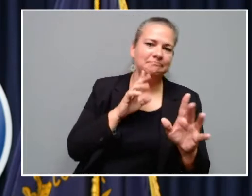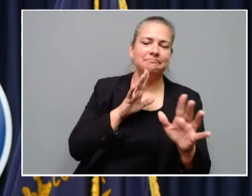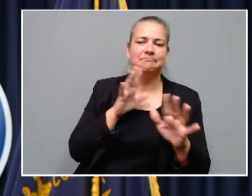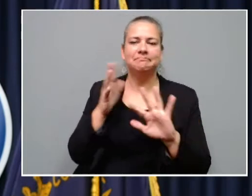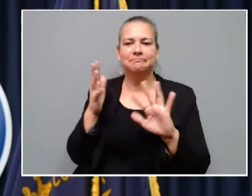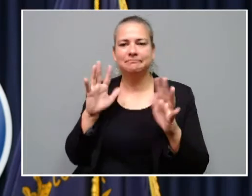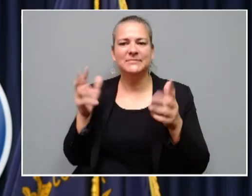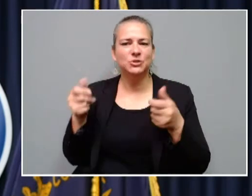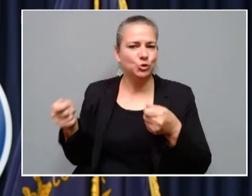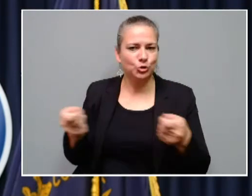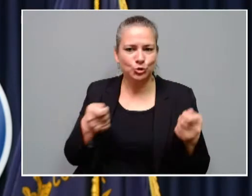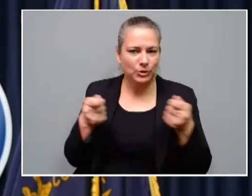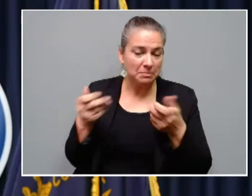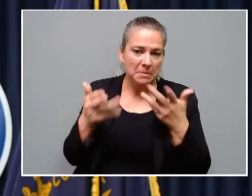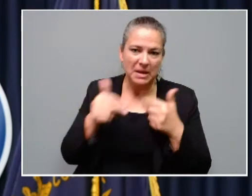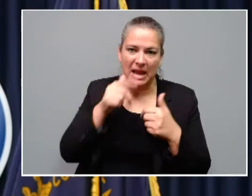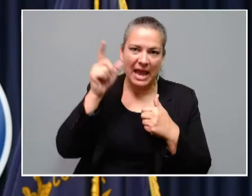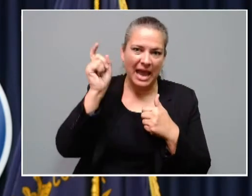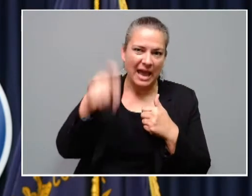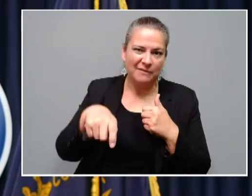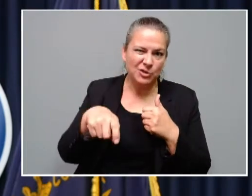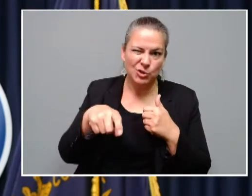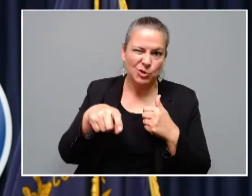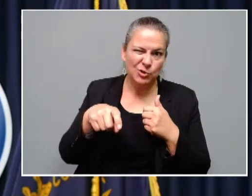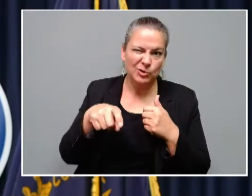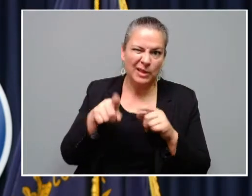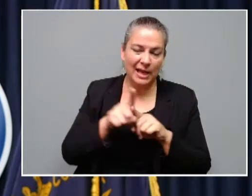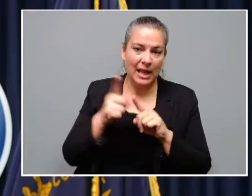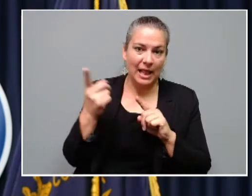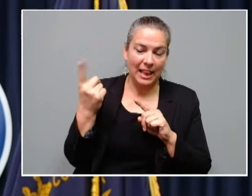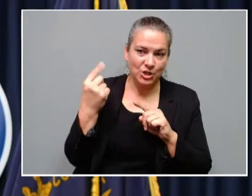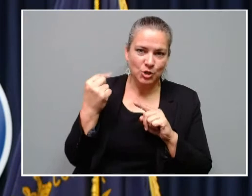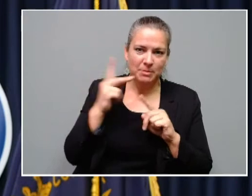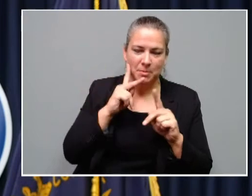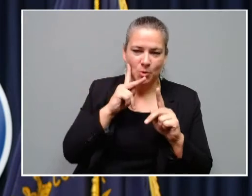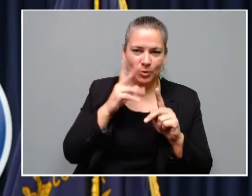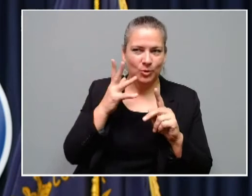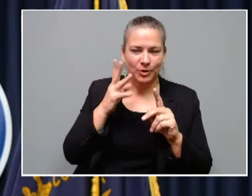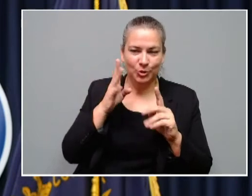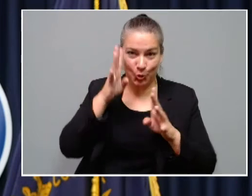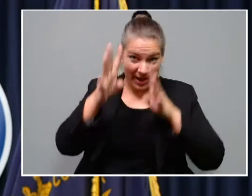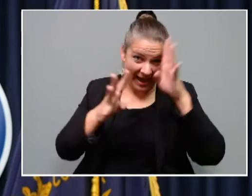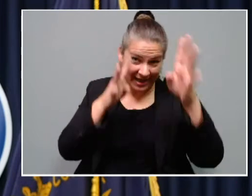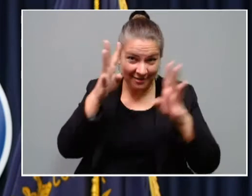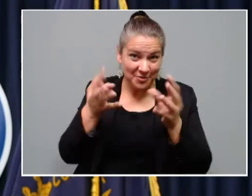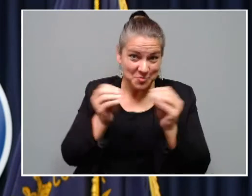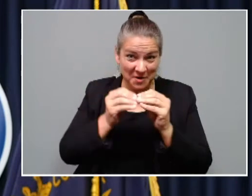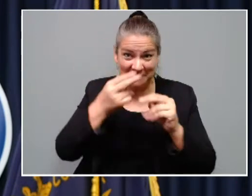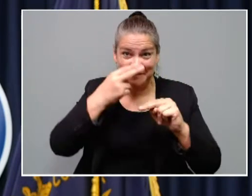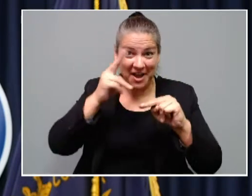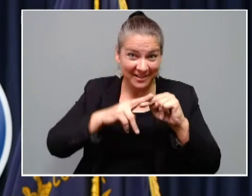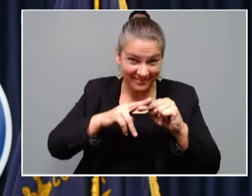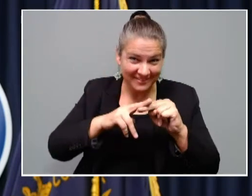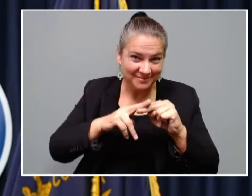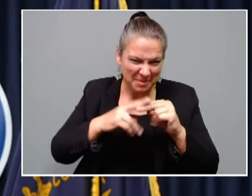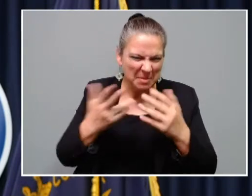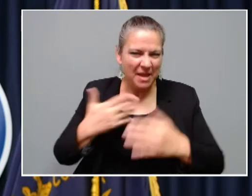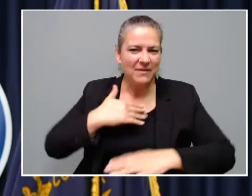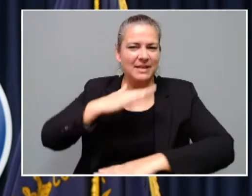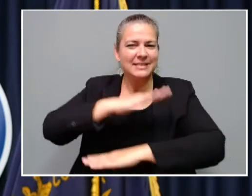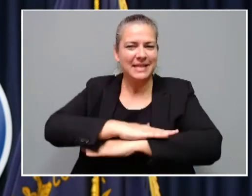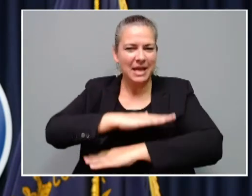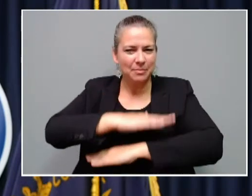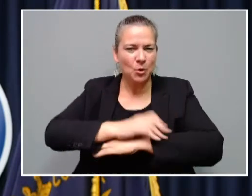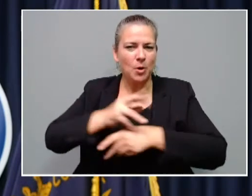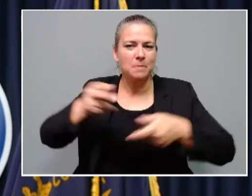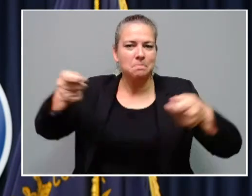Maybe you don't have to go as far as we went last year, though people got creative, and I think people had fun with it. But having a table or a basket that you set out